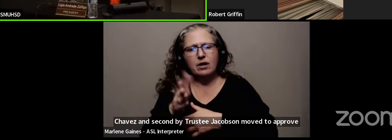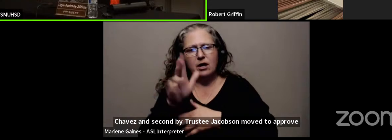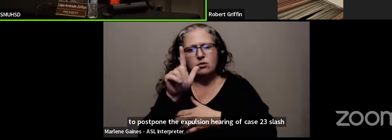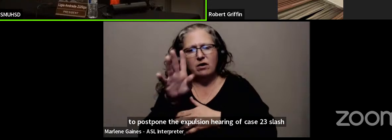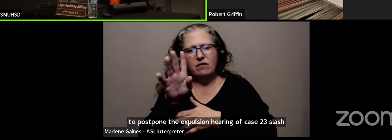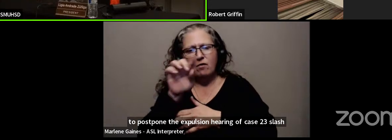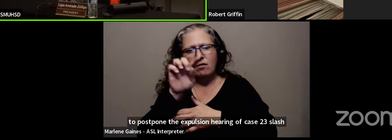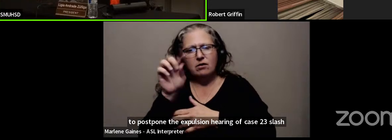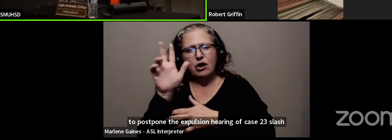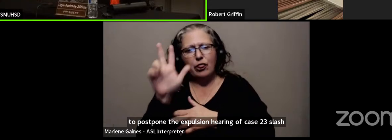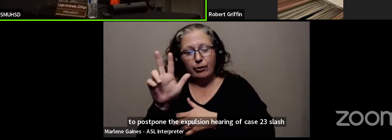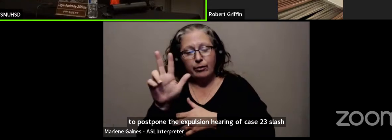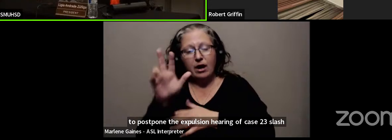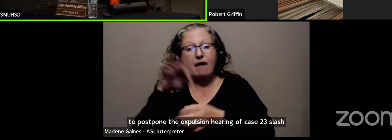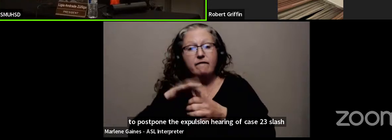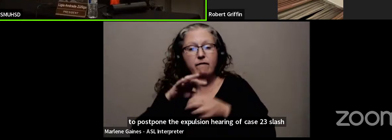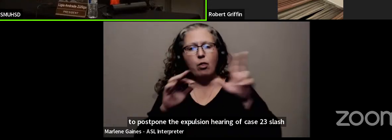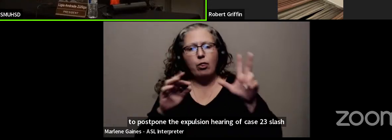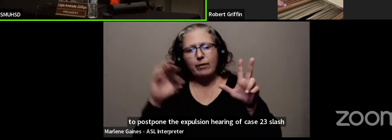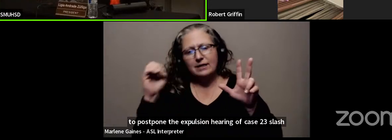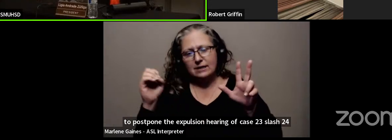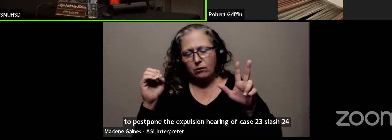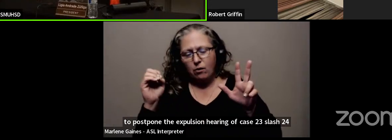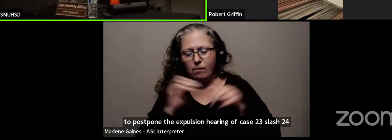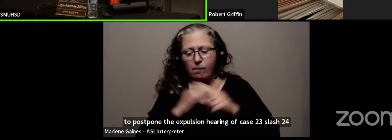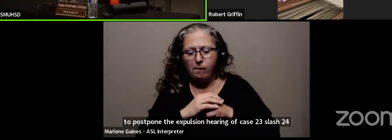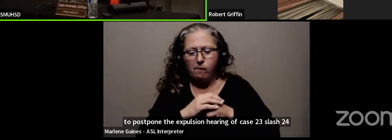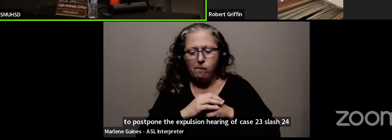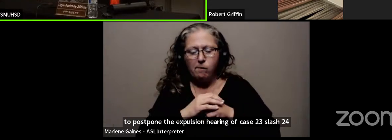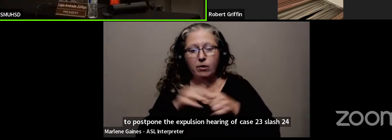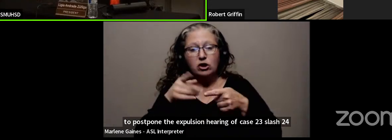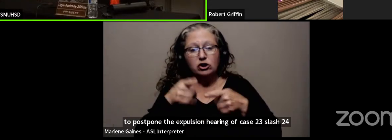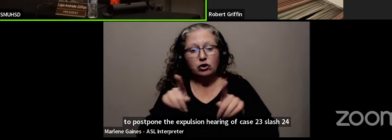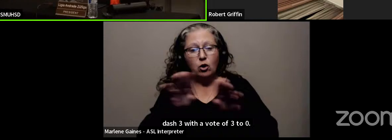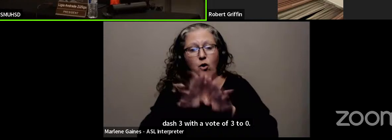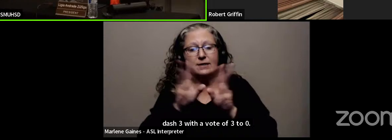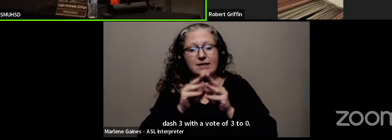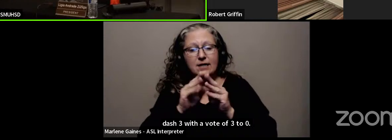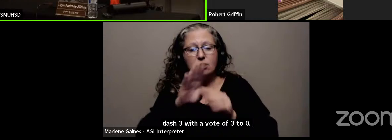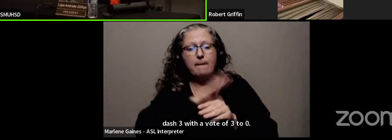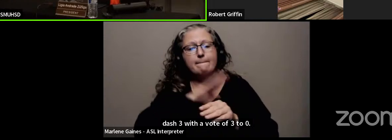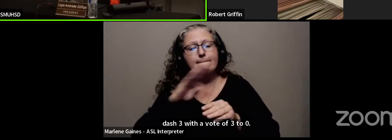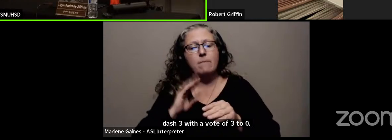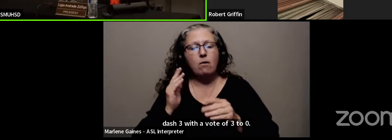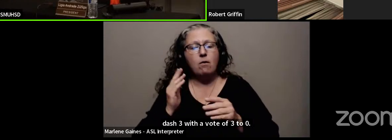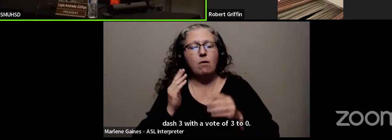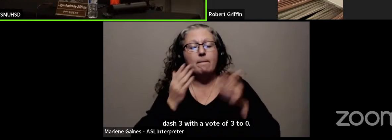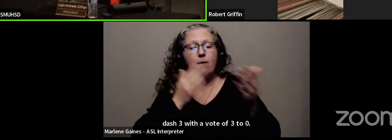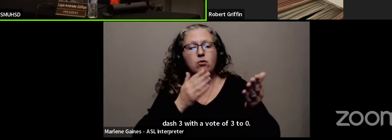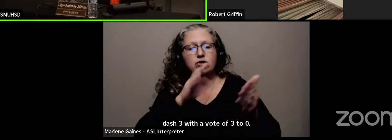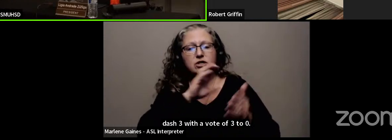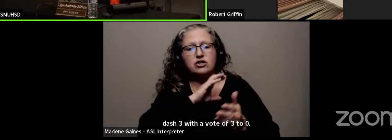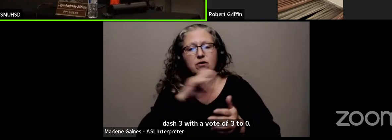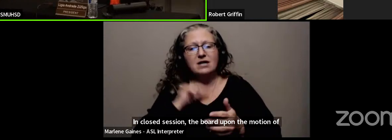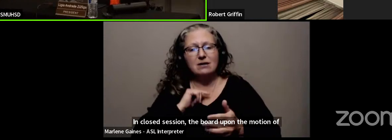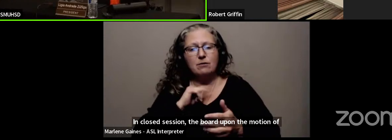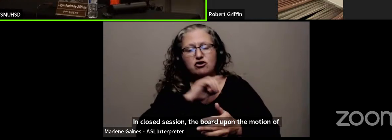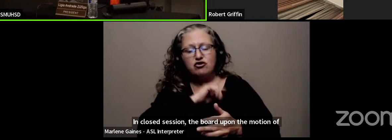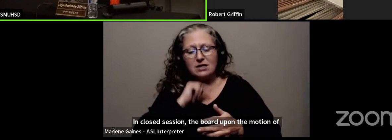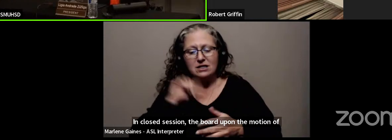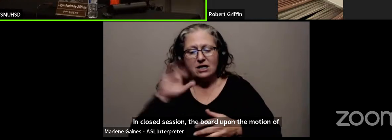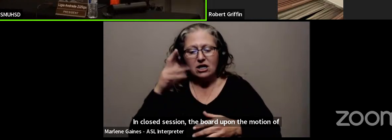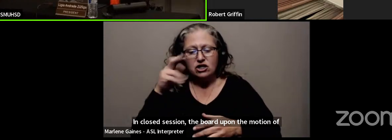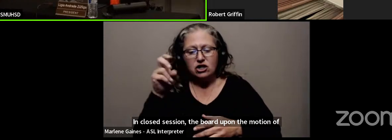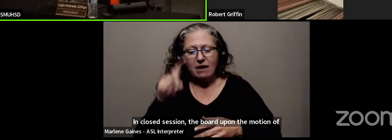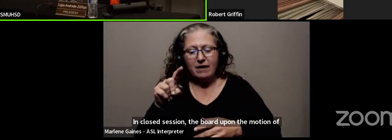23/24-3 with a vote of 3-0. In closed session, the board, upon the motion of Trustee Chavez and